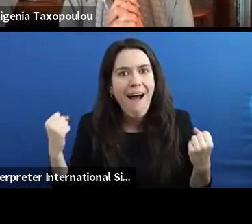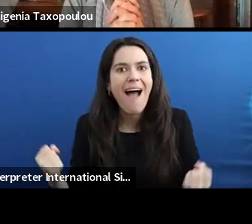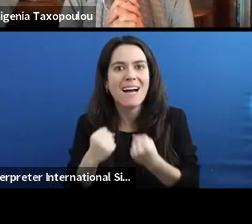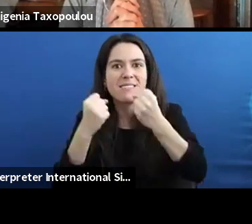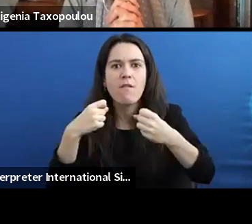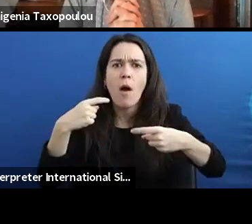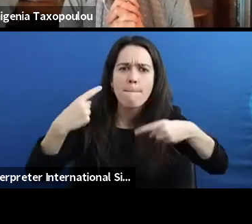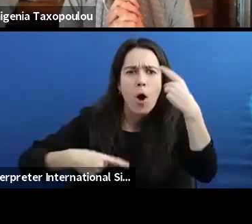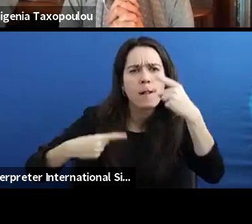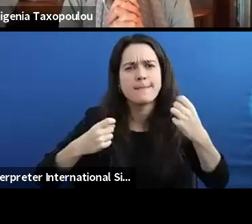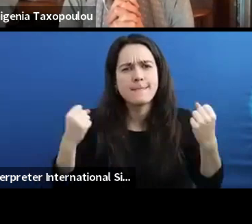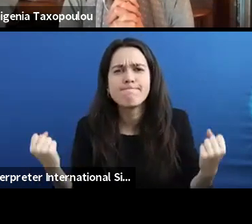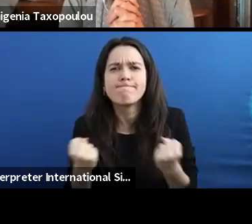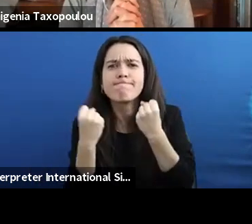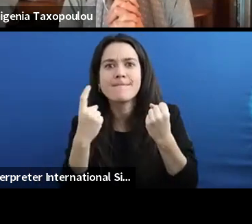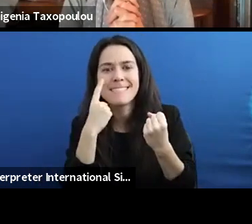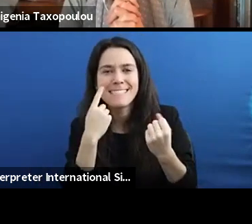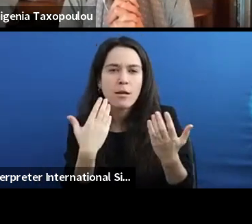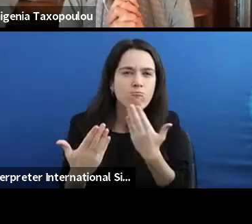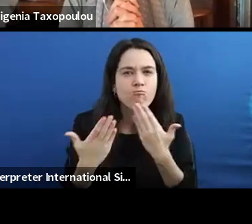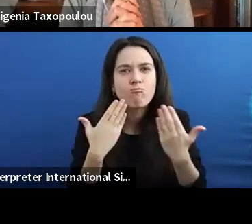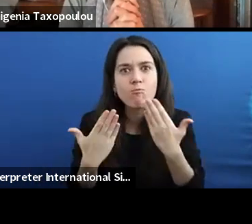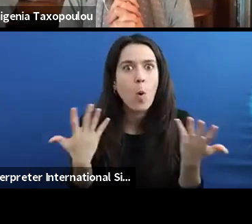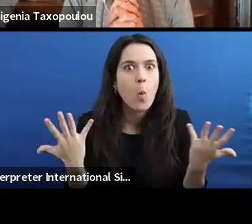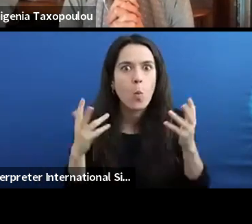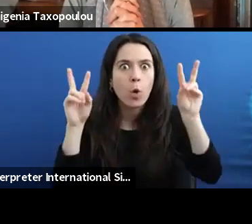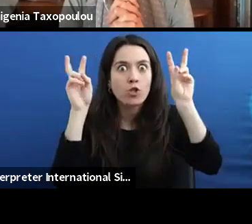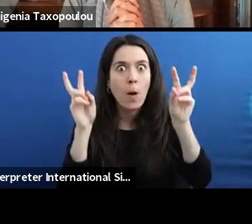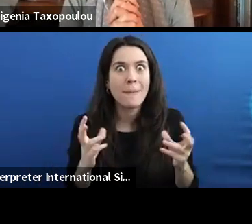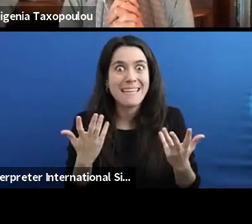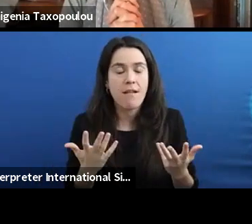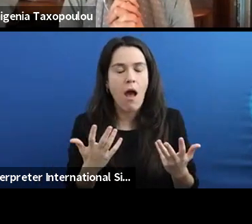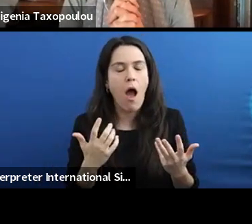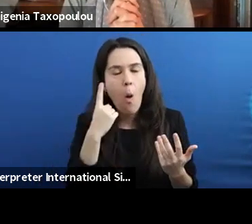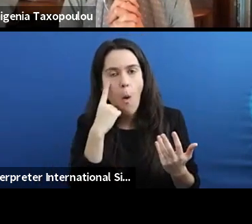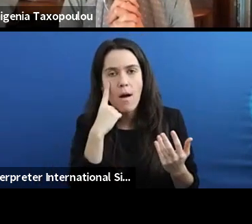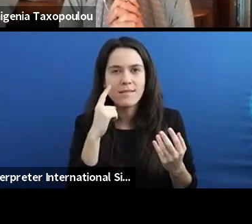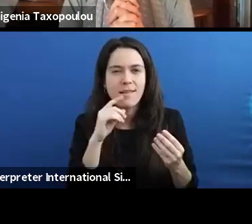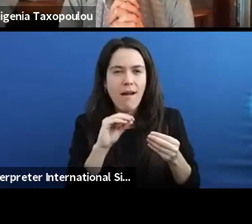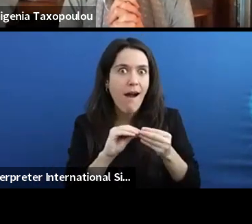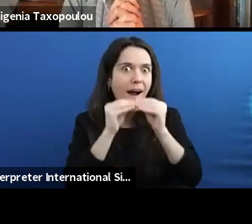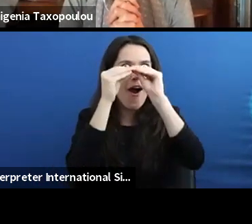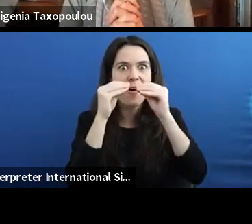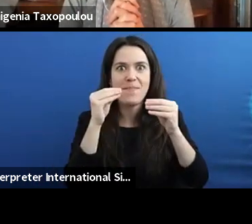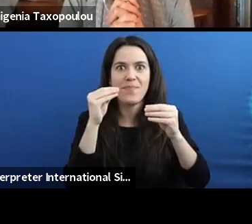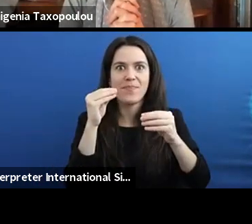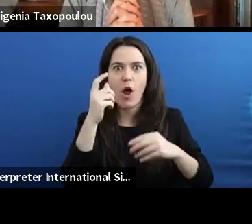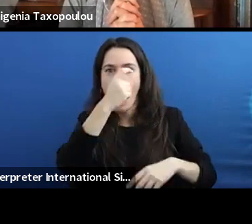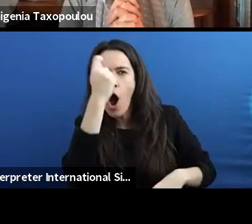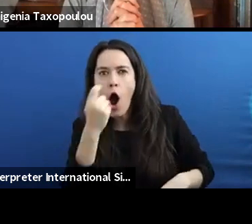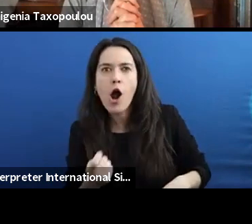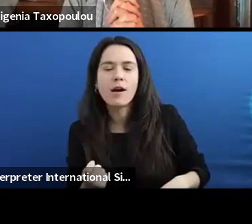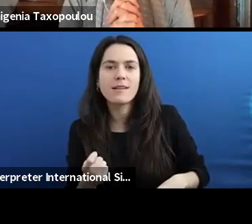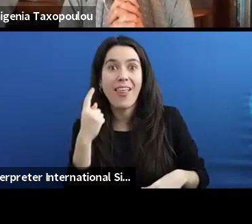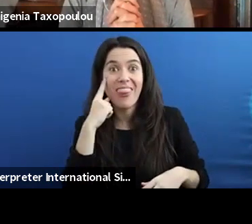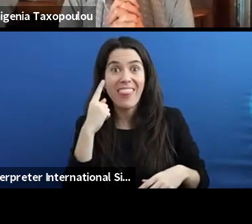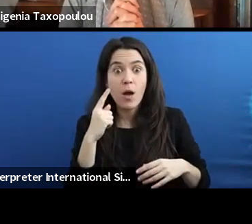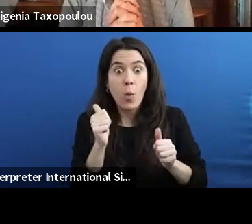and the creative director, Gundega Leiving, she always invites artists who work with local